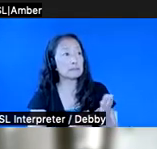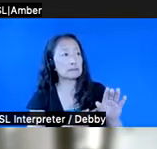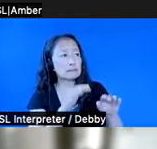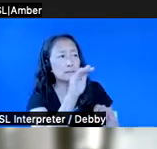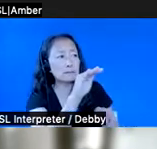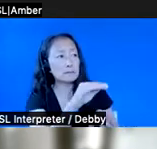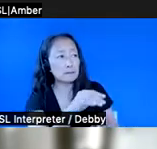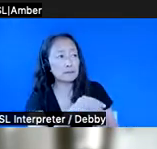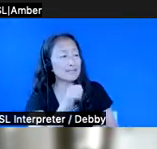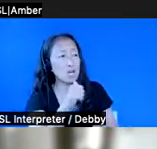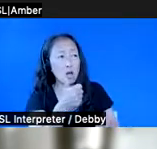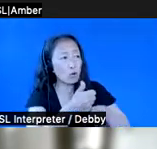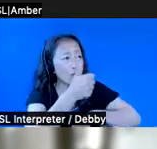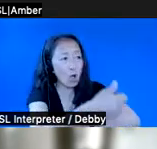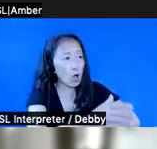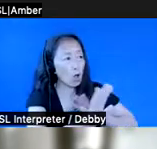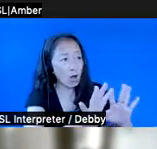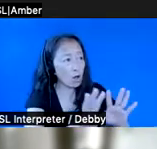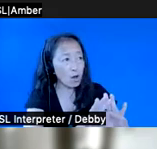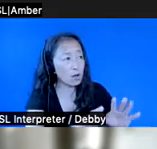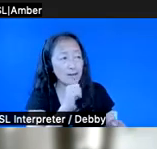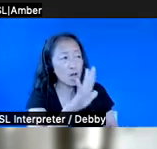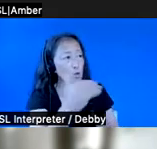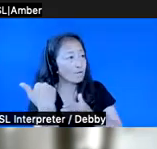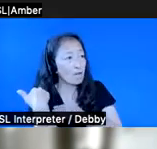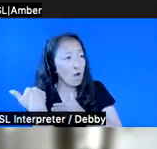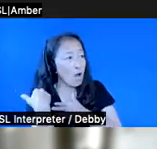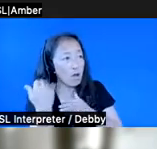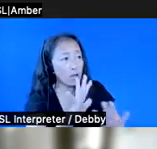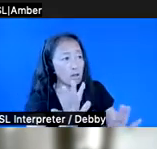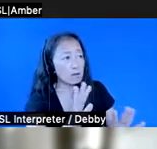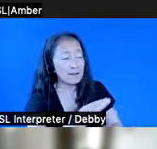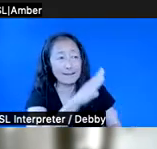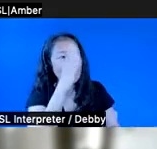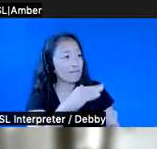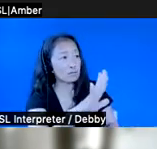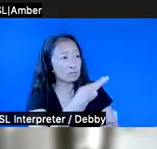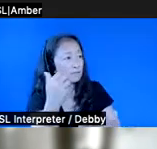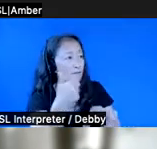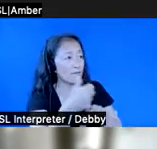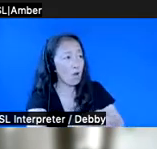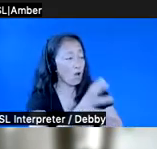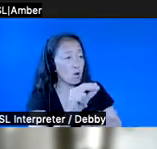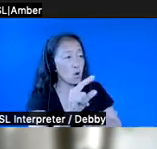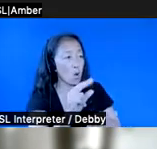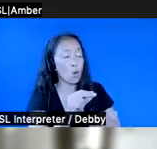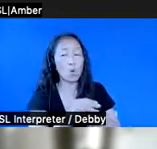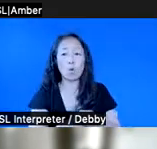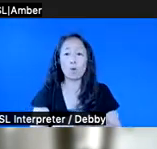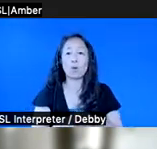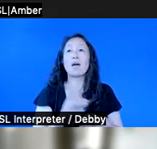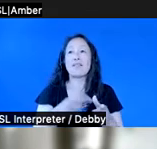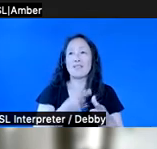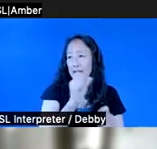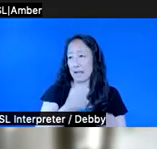we tell them that it's not their fault, they're never at fault, and that the fault lies solely with